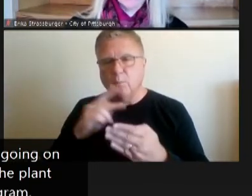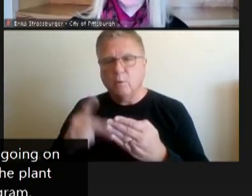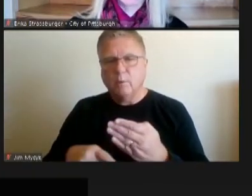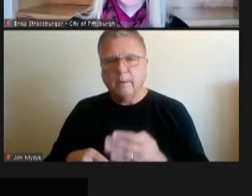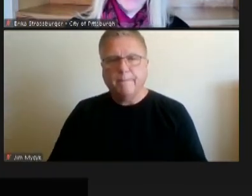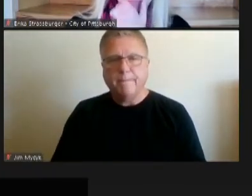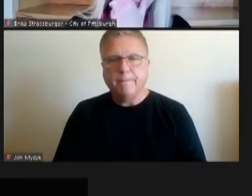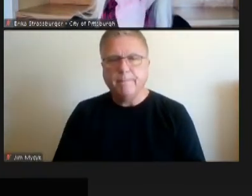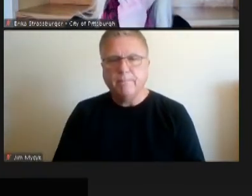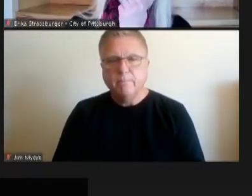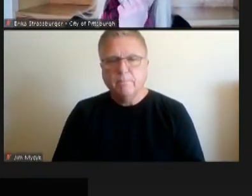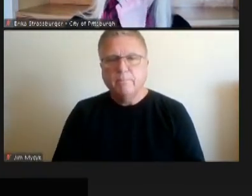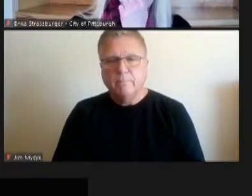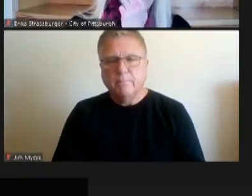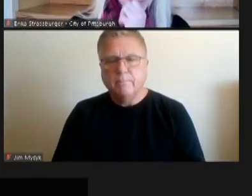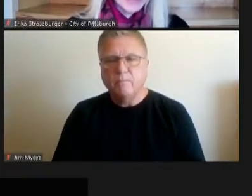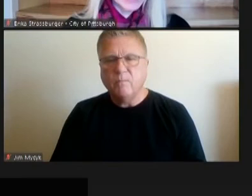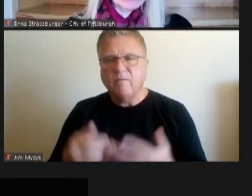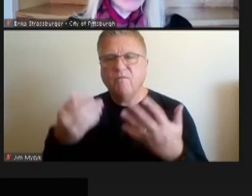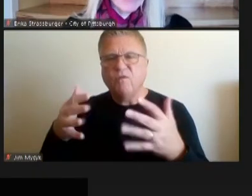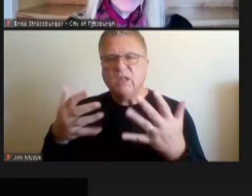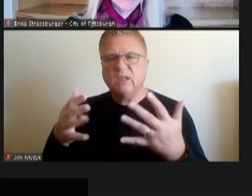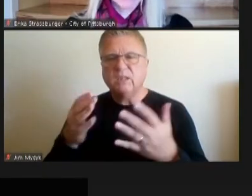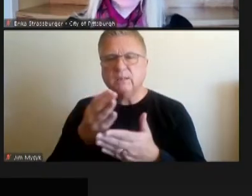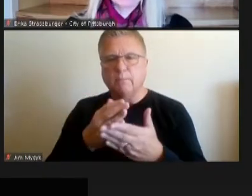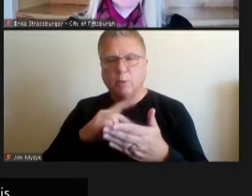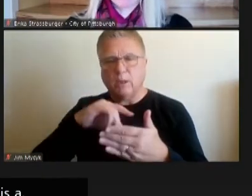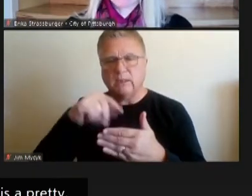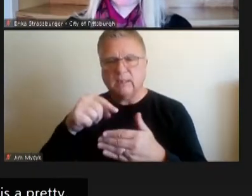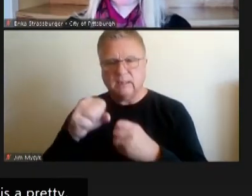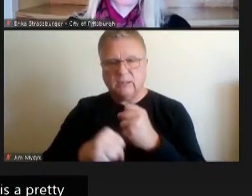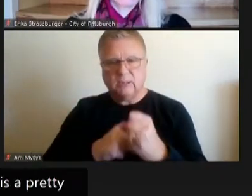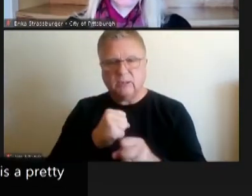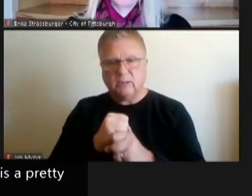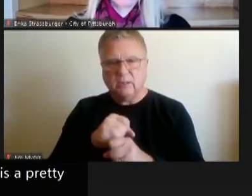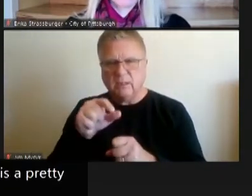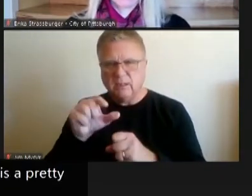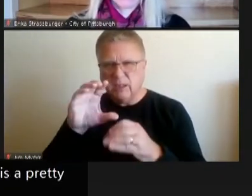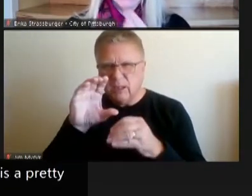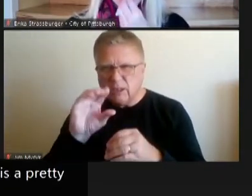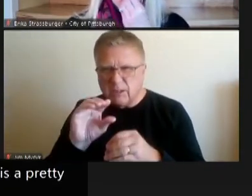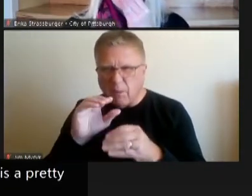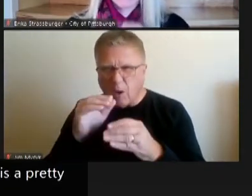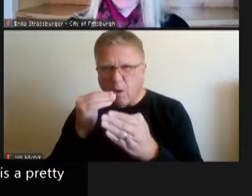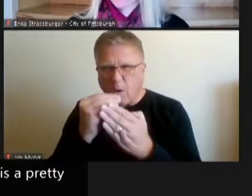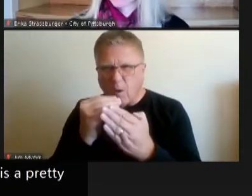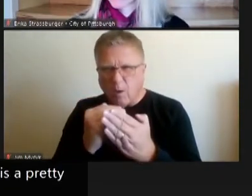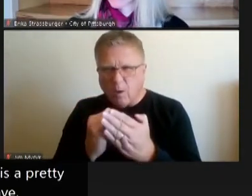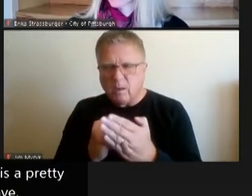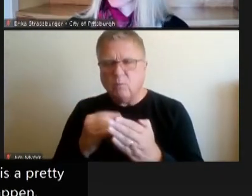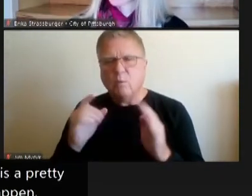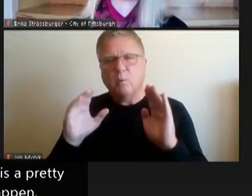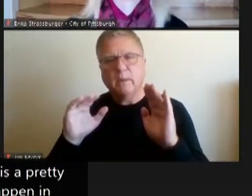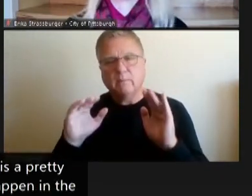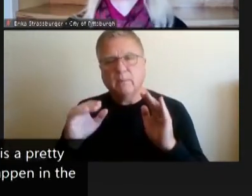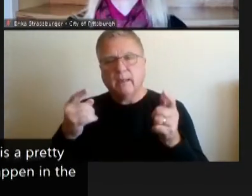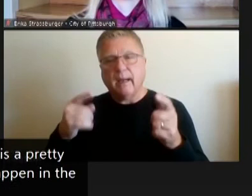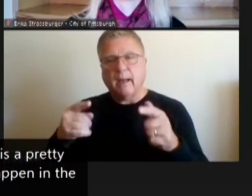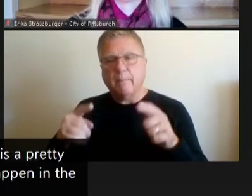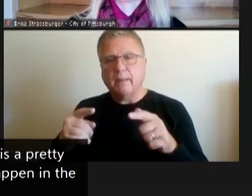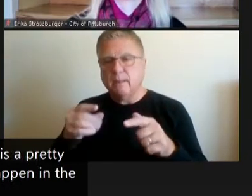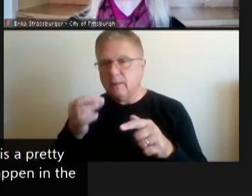We concluded some projects this year. This is a pretty small list compared to what we expect to happen in the near